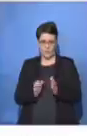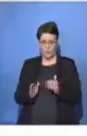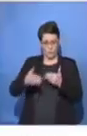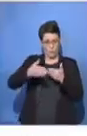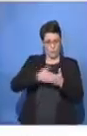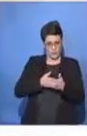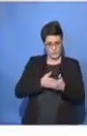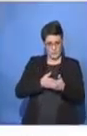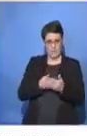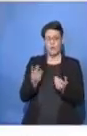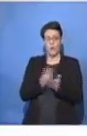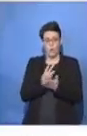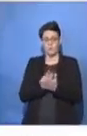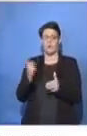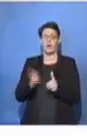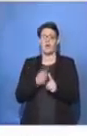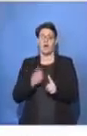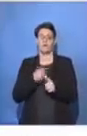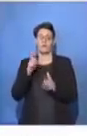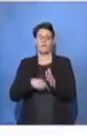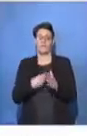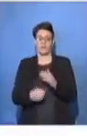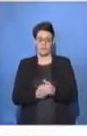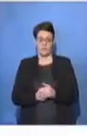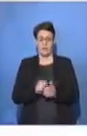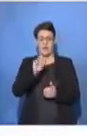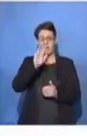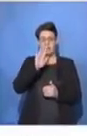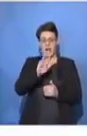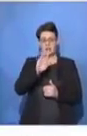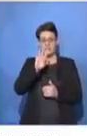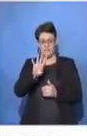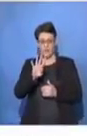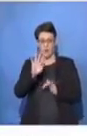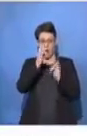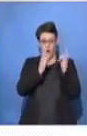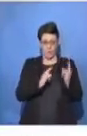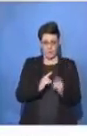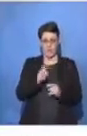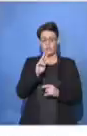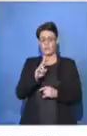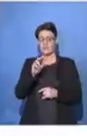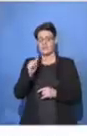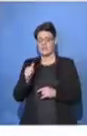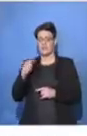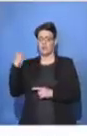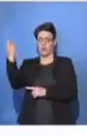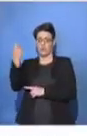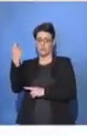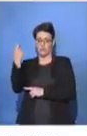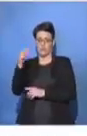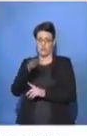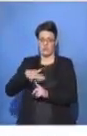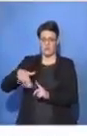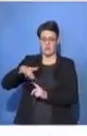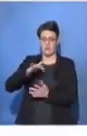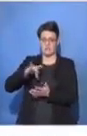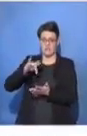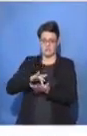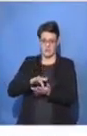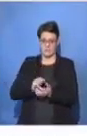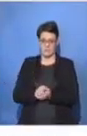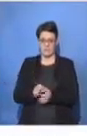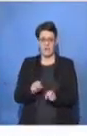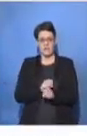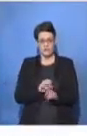closing, and counting of the votes in 94 urban and 26 rural centers. Generally,